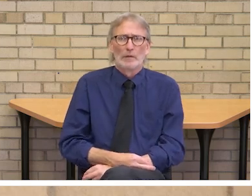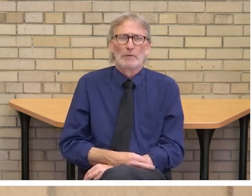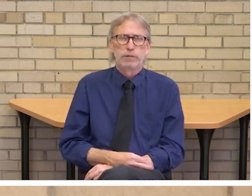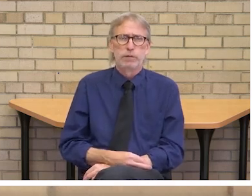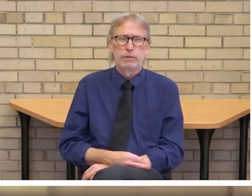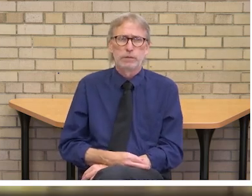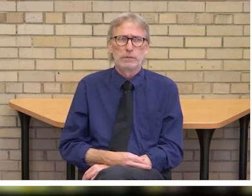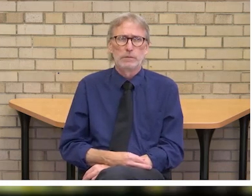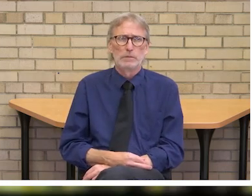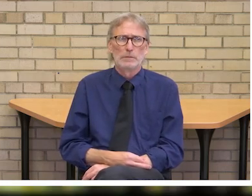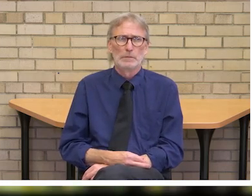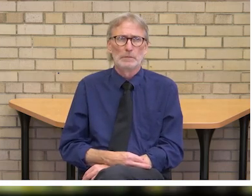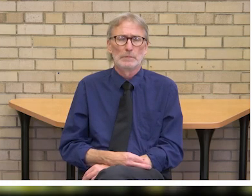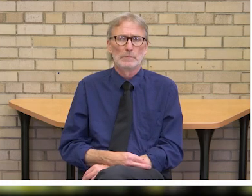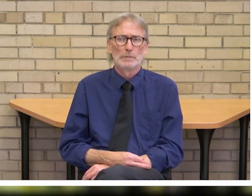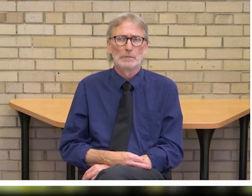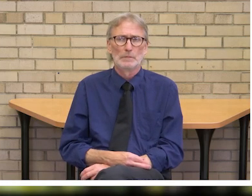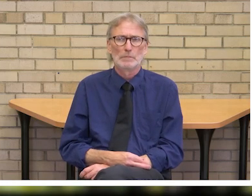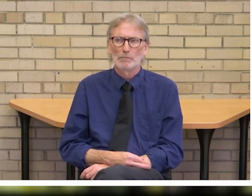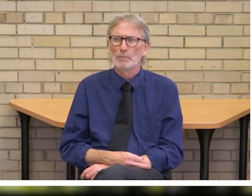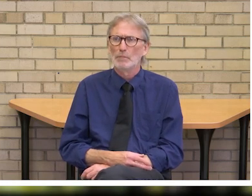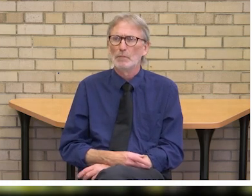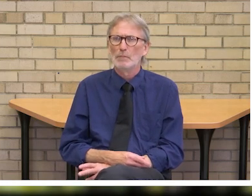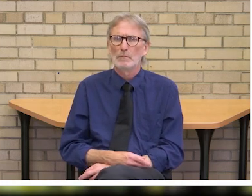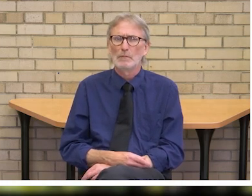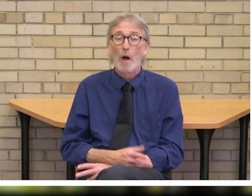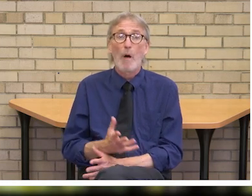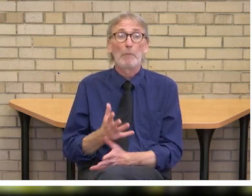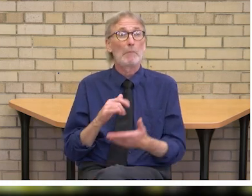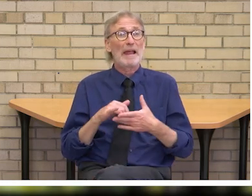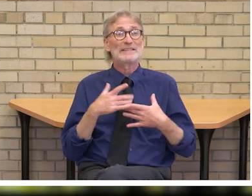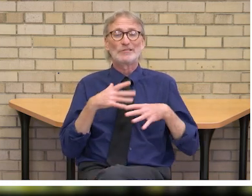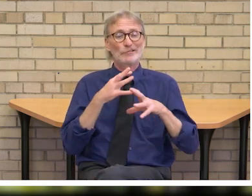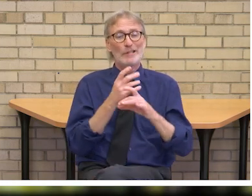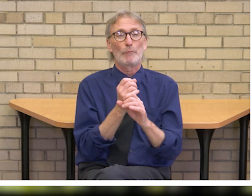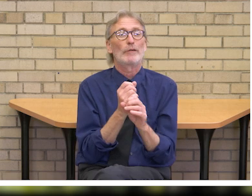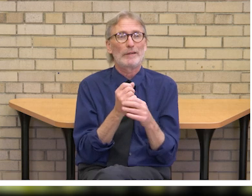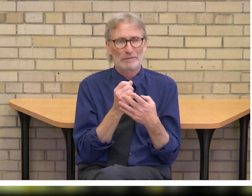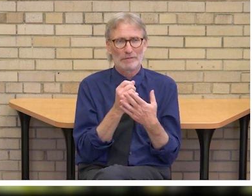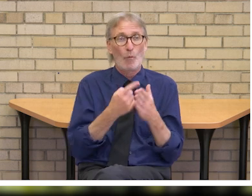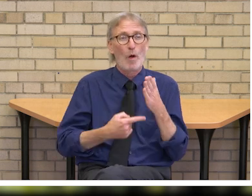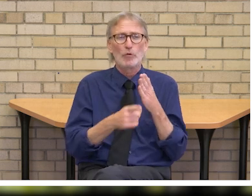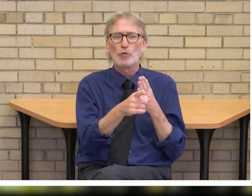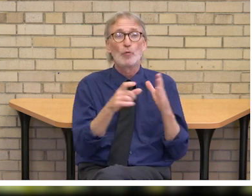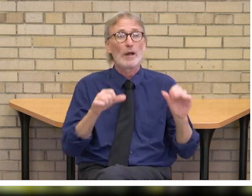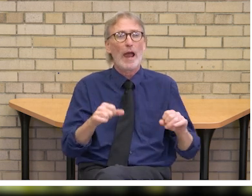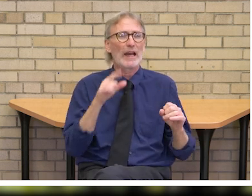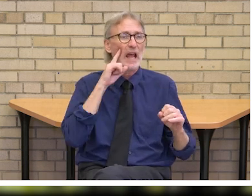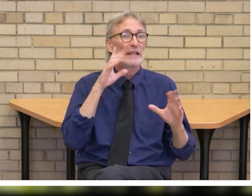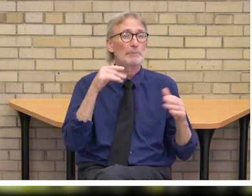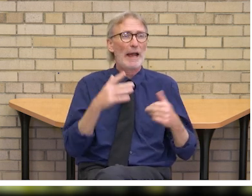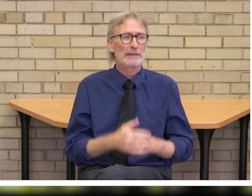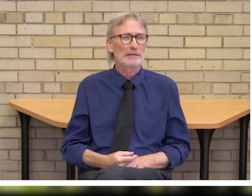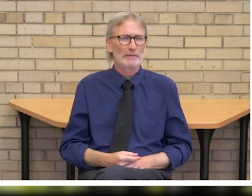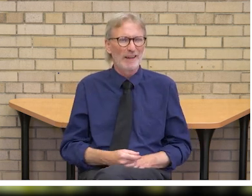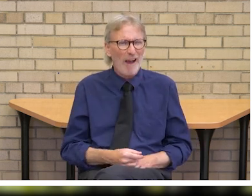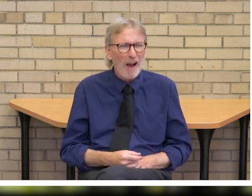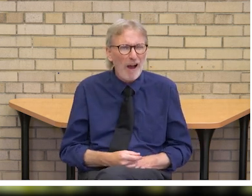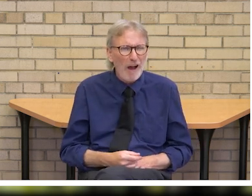So this is a quick summary of some of the big items to expect, and might be a little hard to